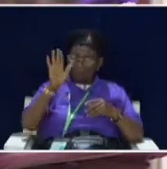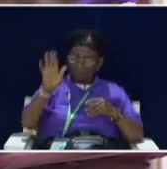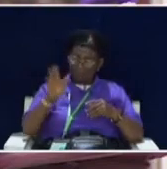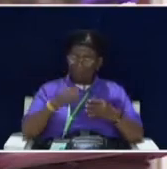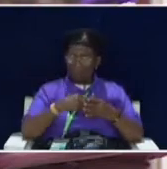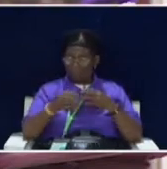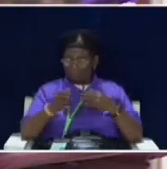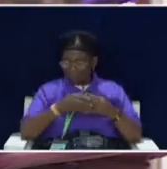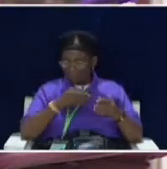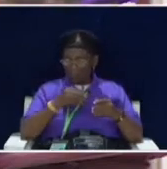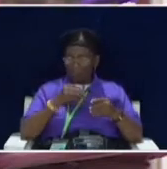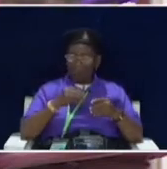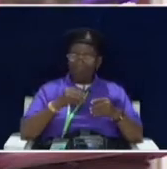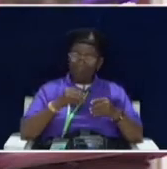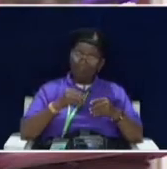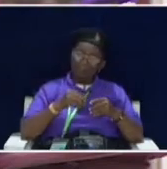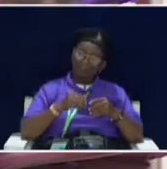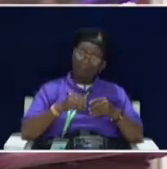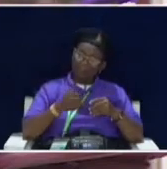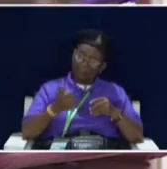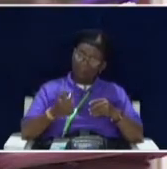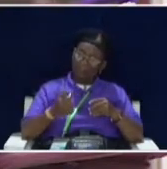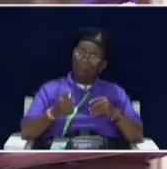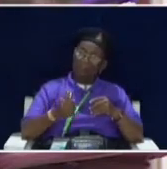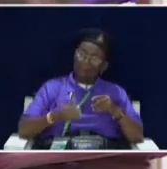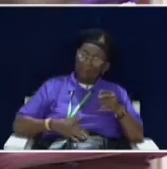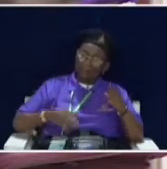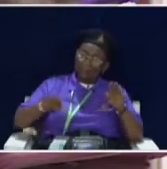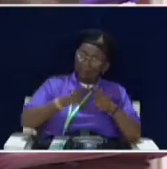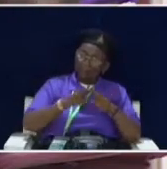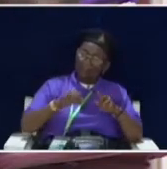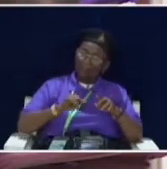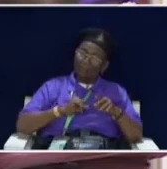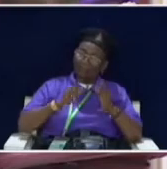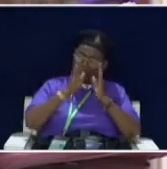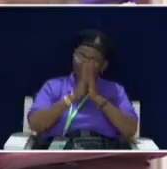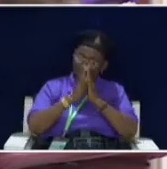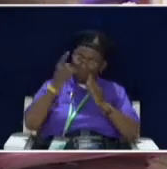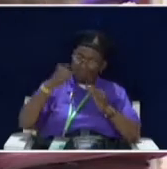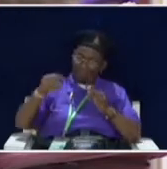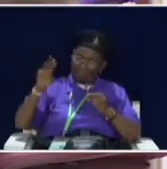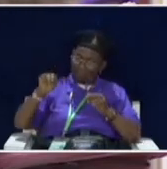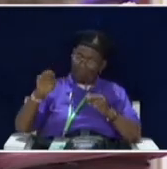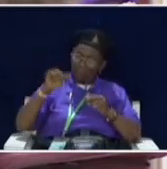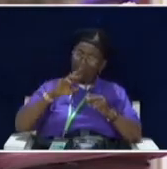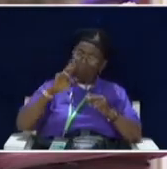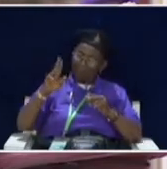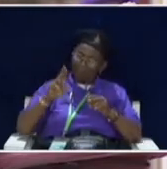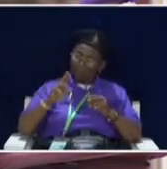Because every other barren fellow I prayed for, they're already rejoicing with